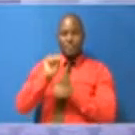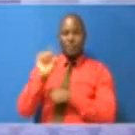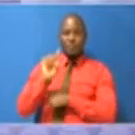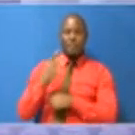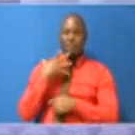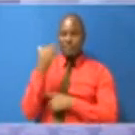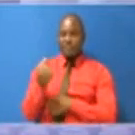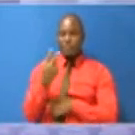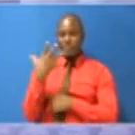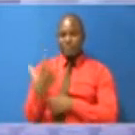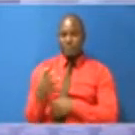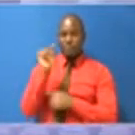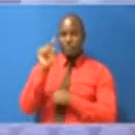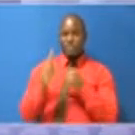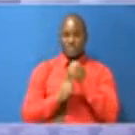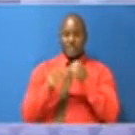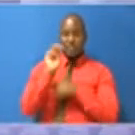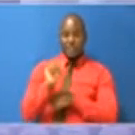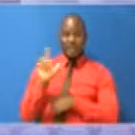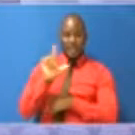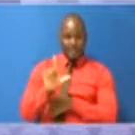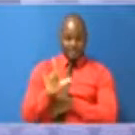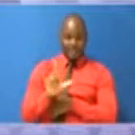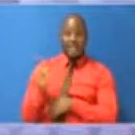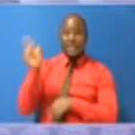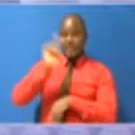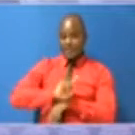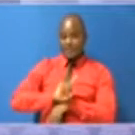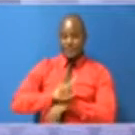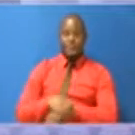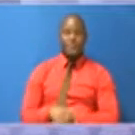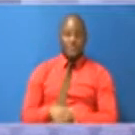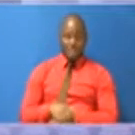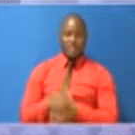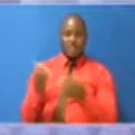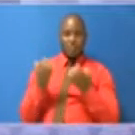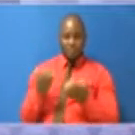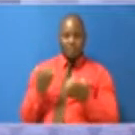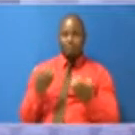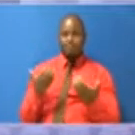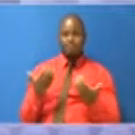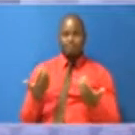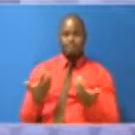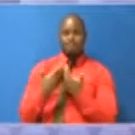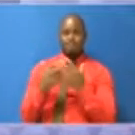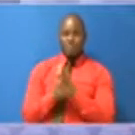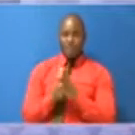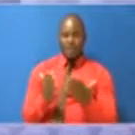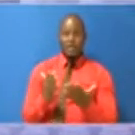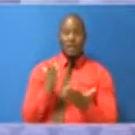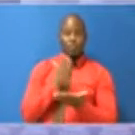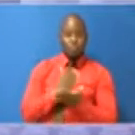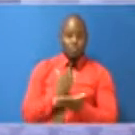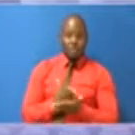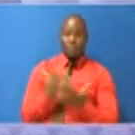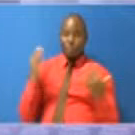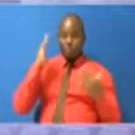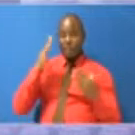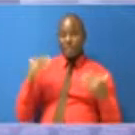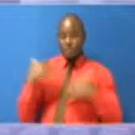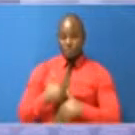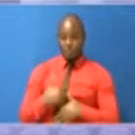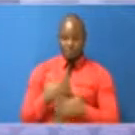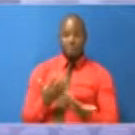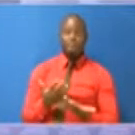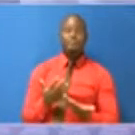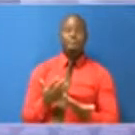get 525.6 million liters per day you need to breach that gap in fact you will be shocked